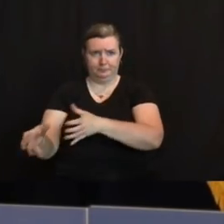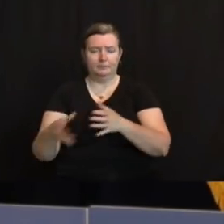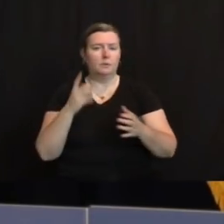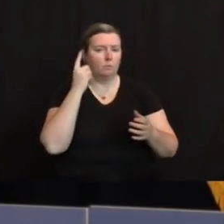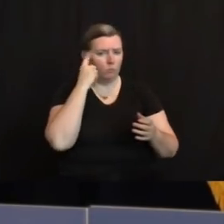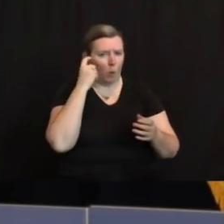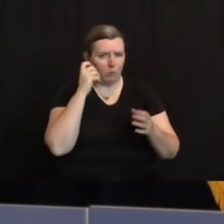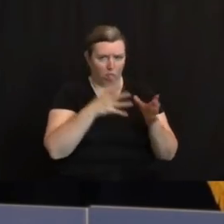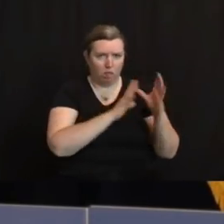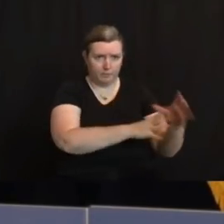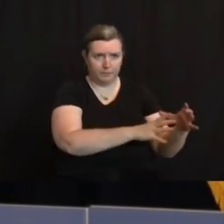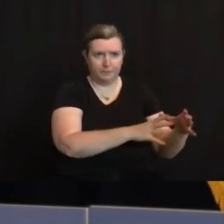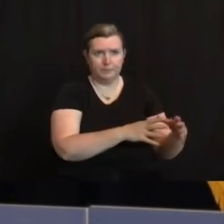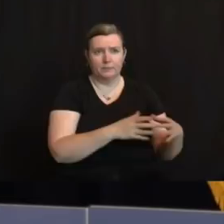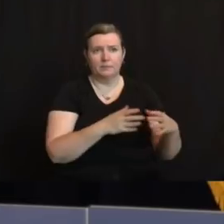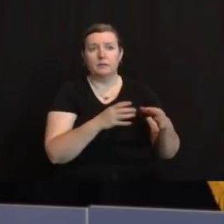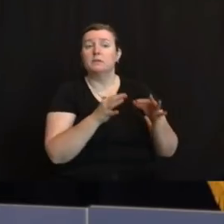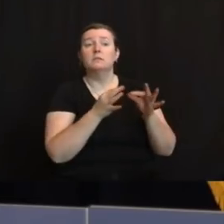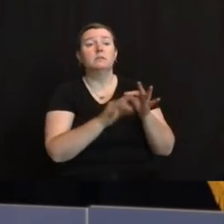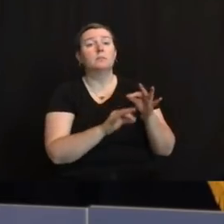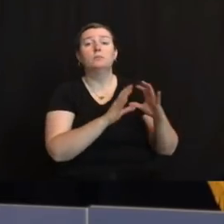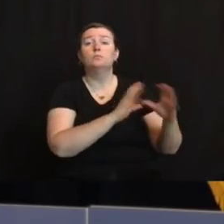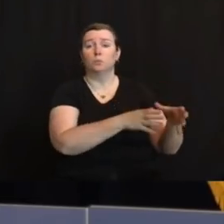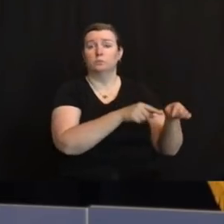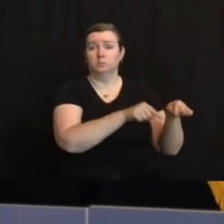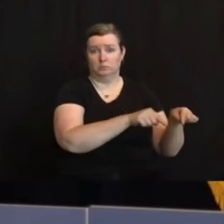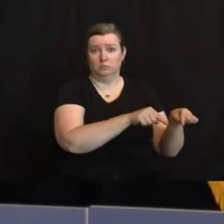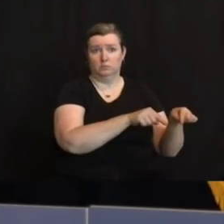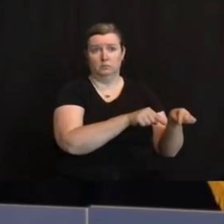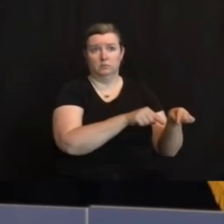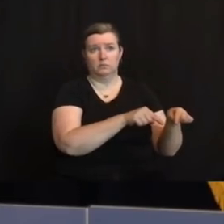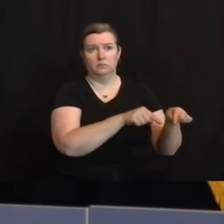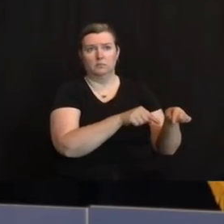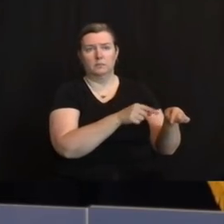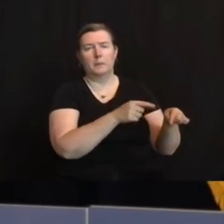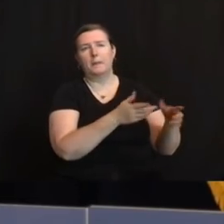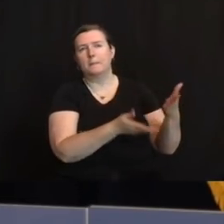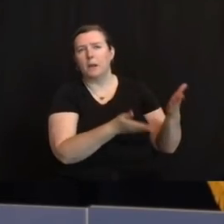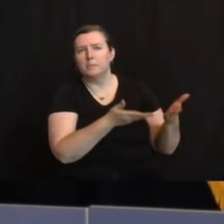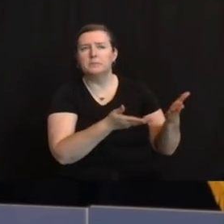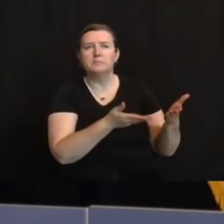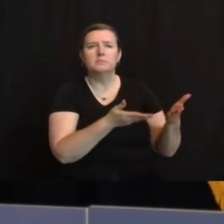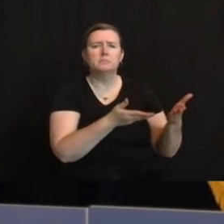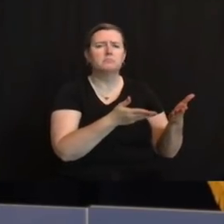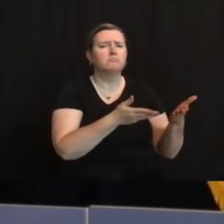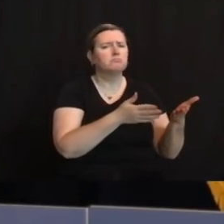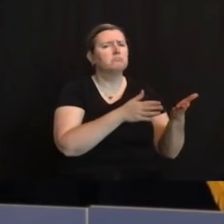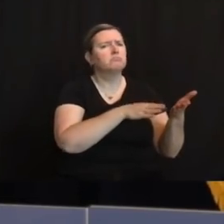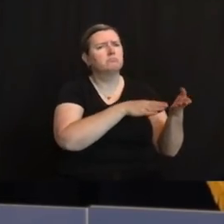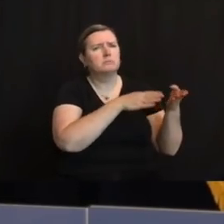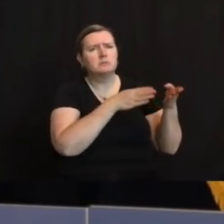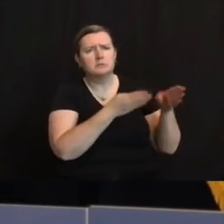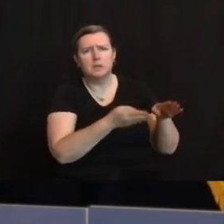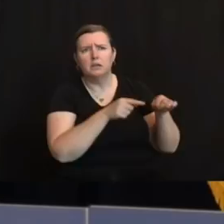it comes down to this. One group of people are those people who may have died and had a less specific test